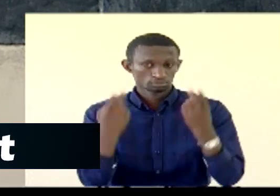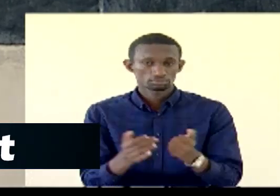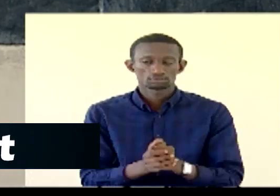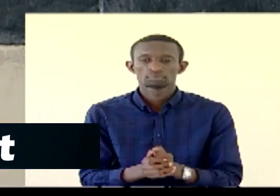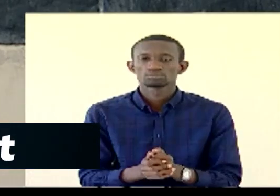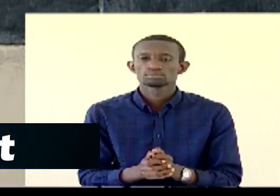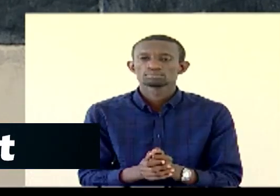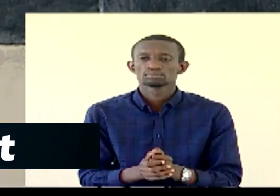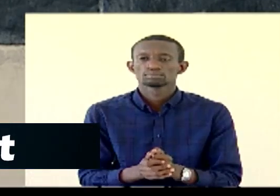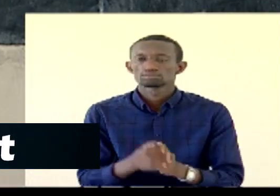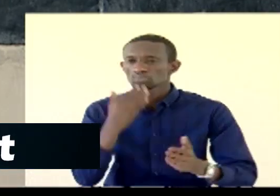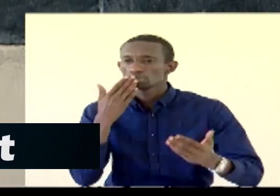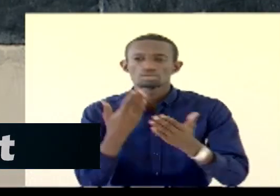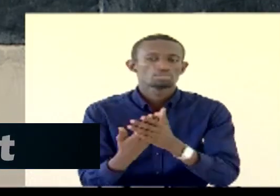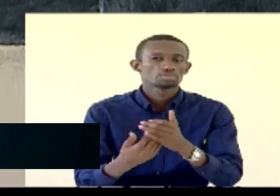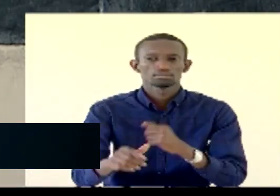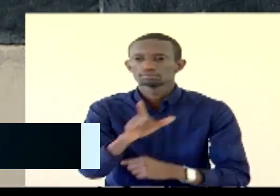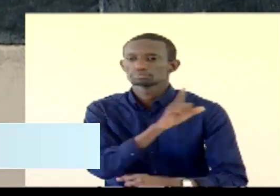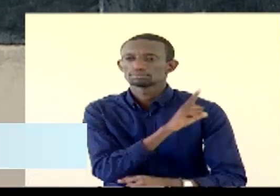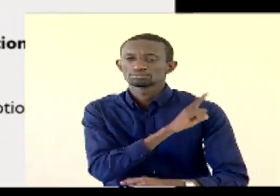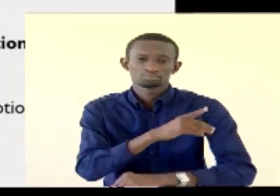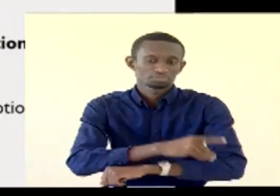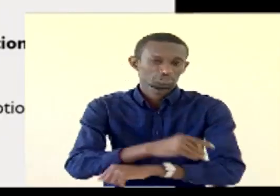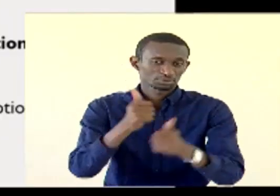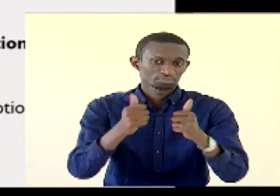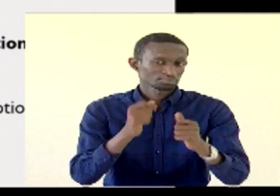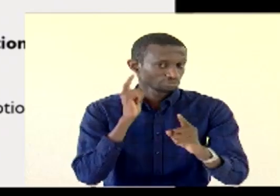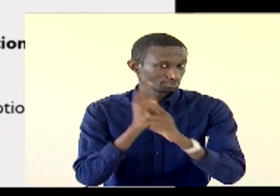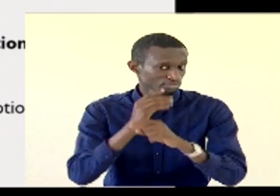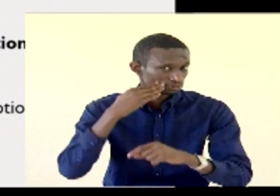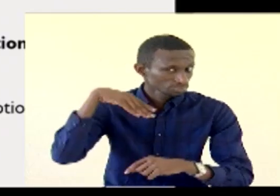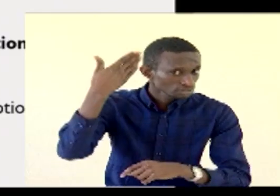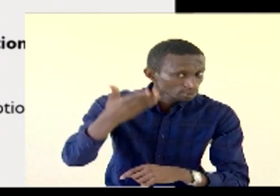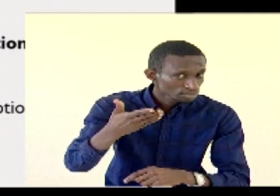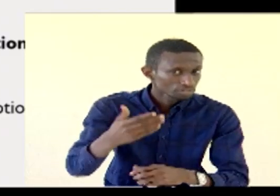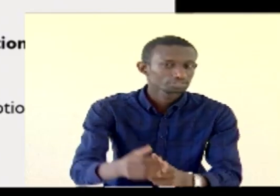wish you the best of the day. See you next time.